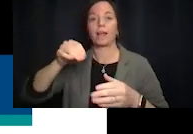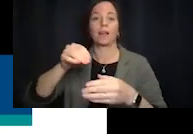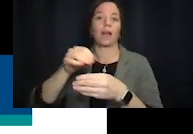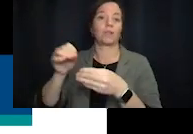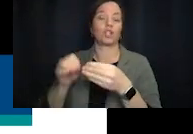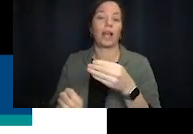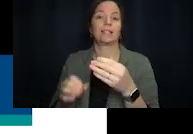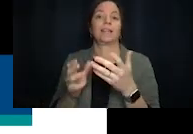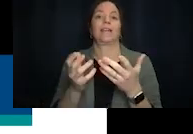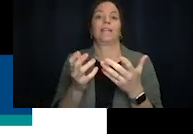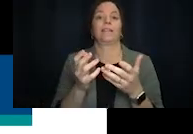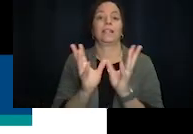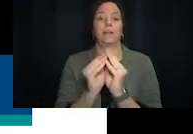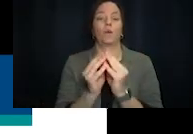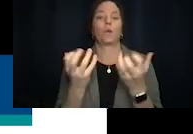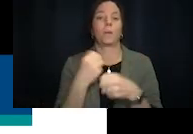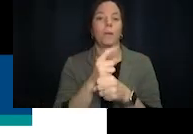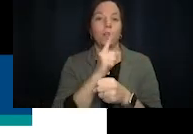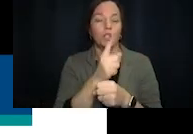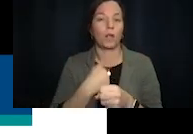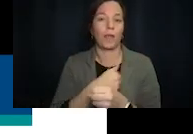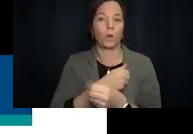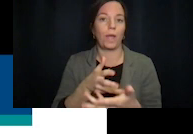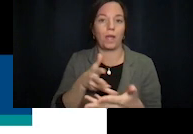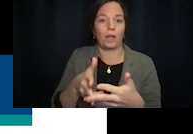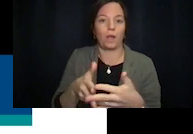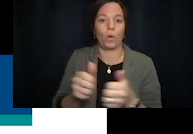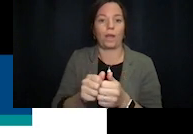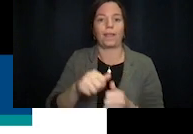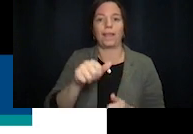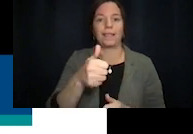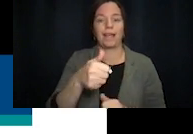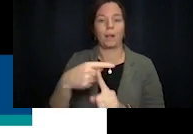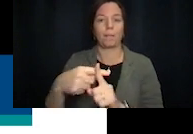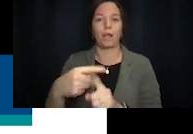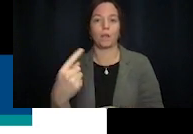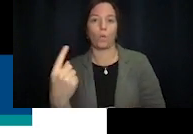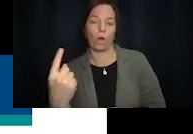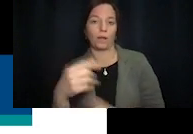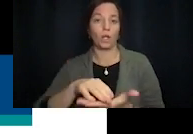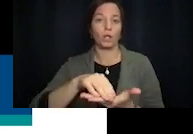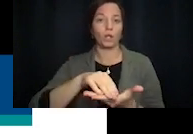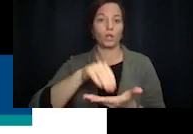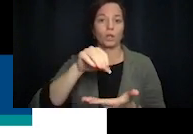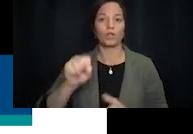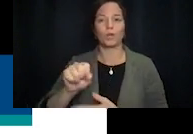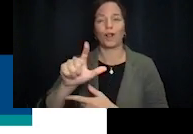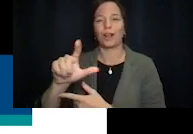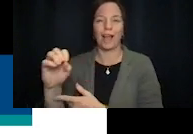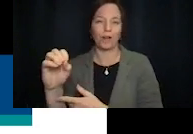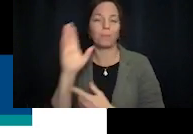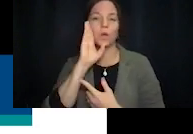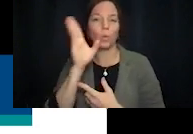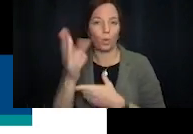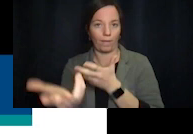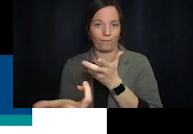presence into the 10 plus 1, which student learning outcomes, you know, will will fit in.